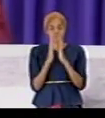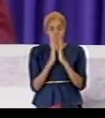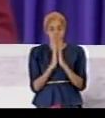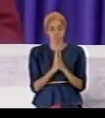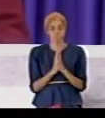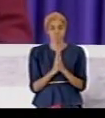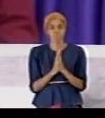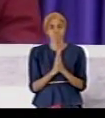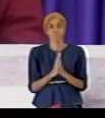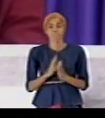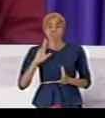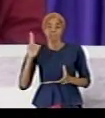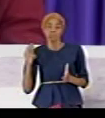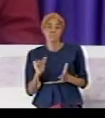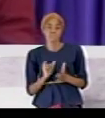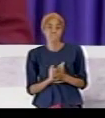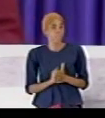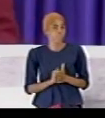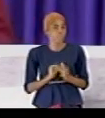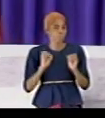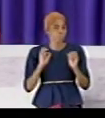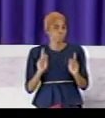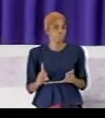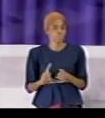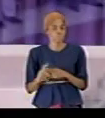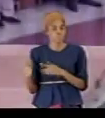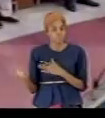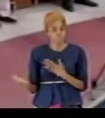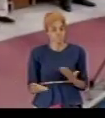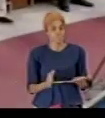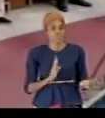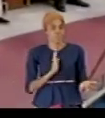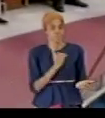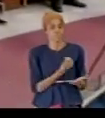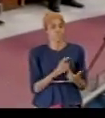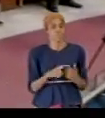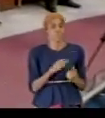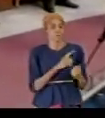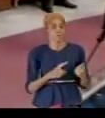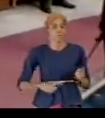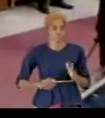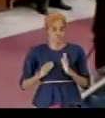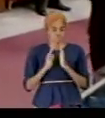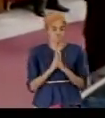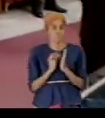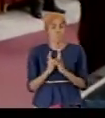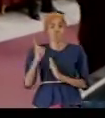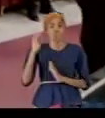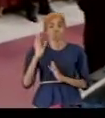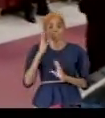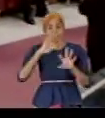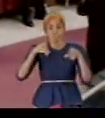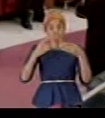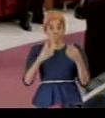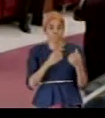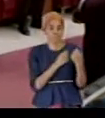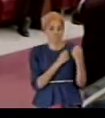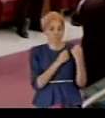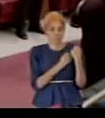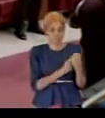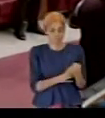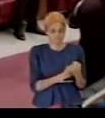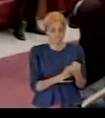Use that as opportunity again to bring souls to the Lord. Pray that God will give you the courage, the